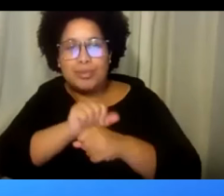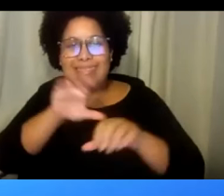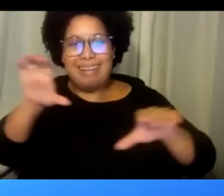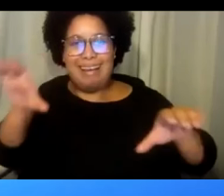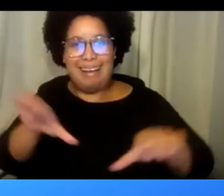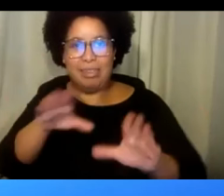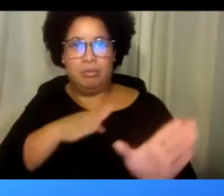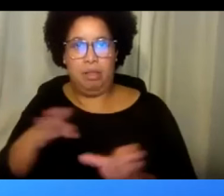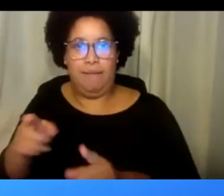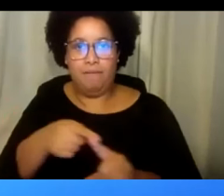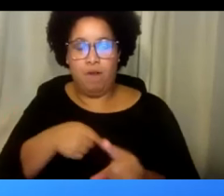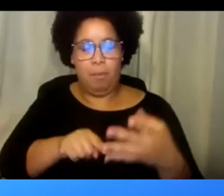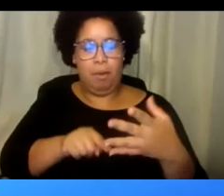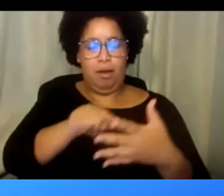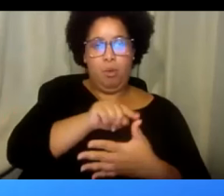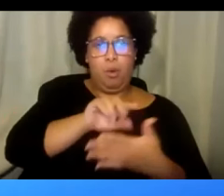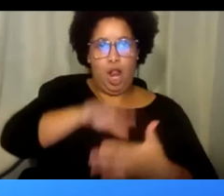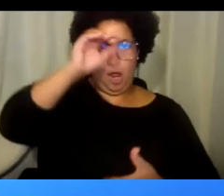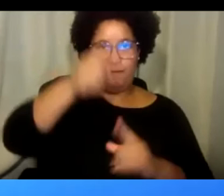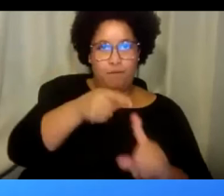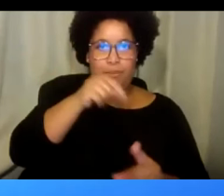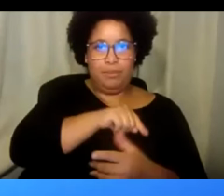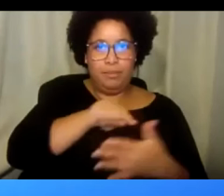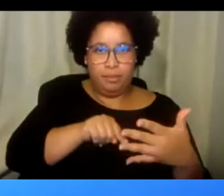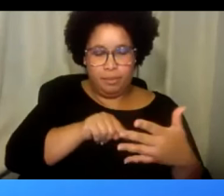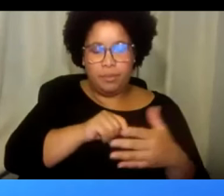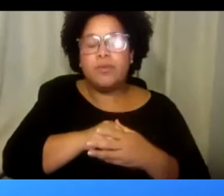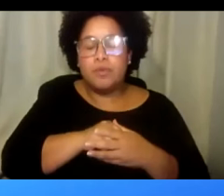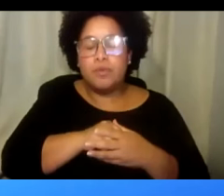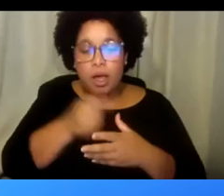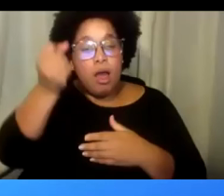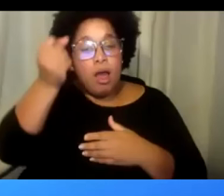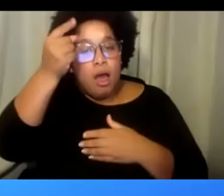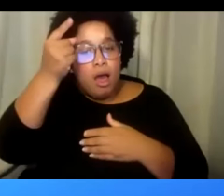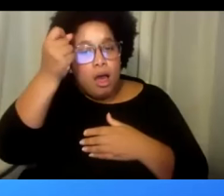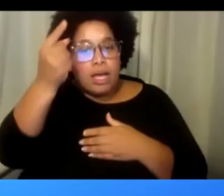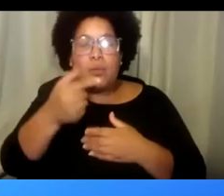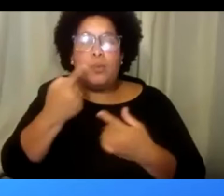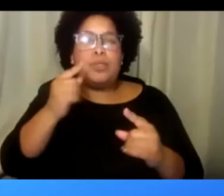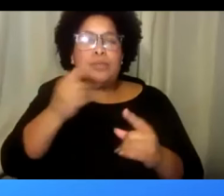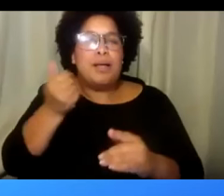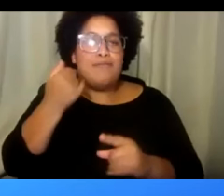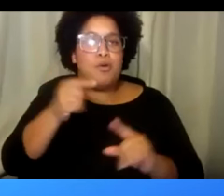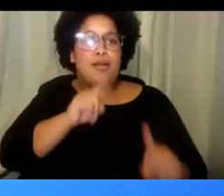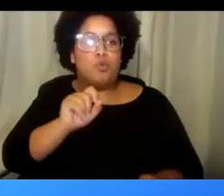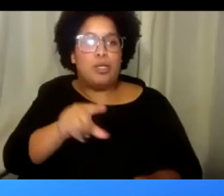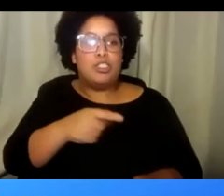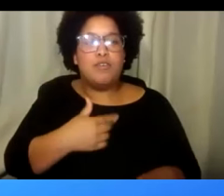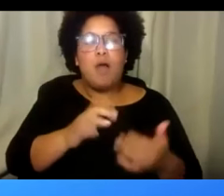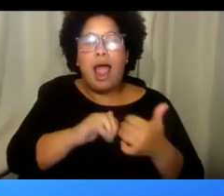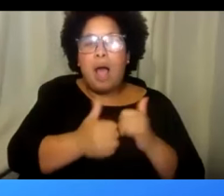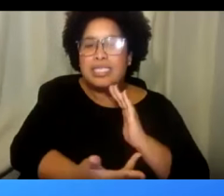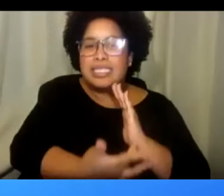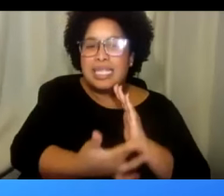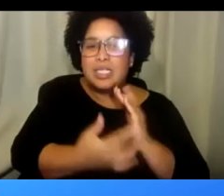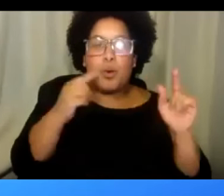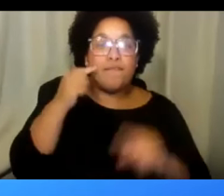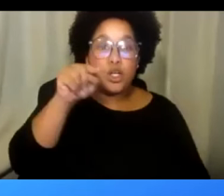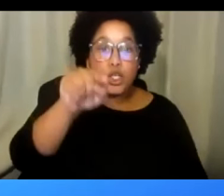learning. The tool works best if answering a question. For example, how is technology working for